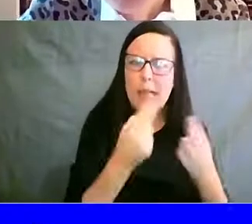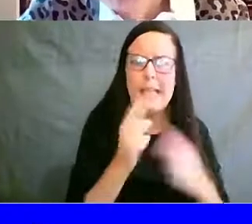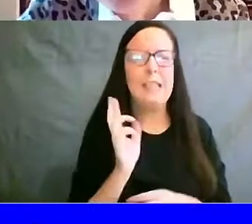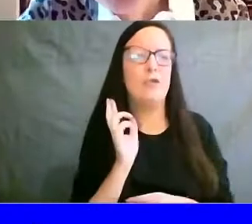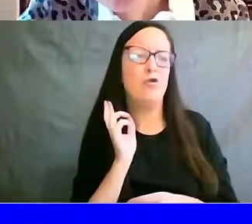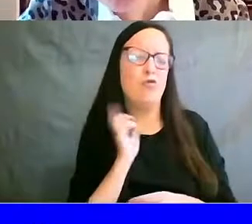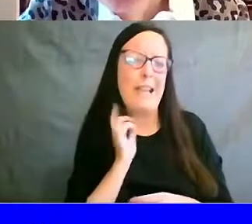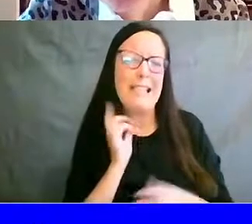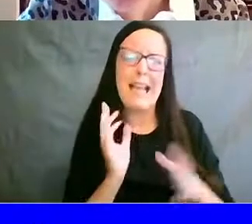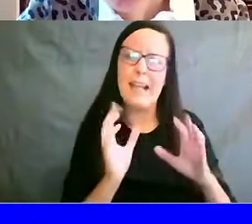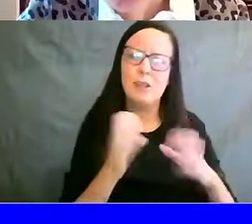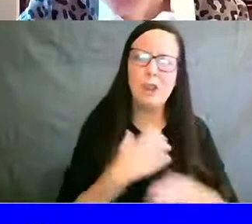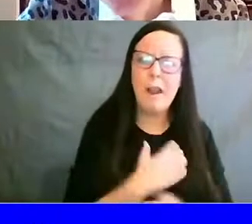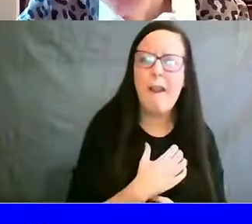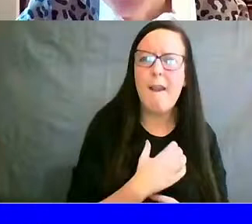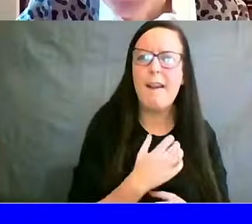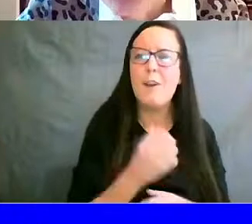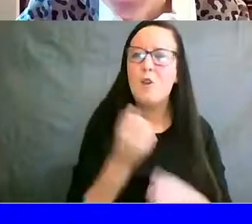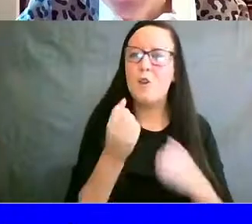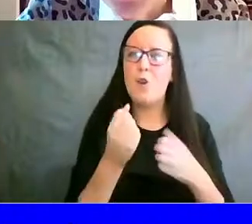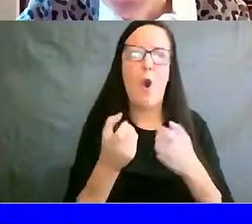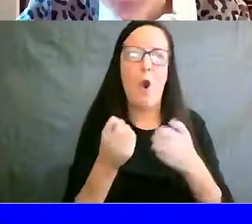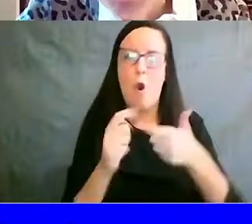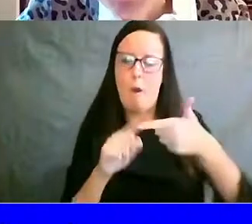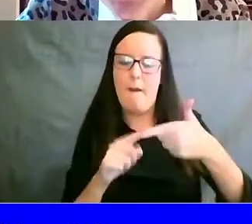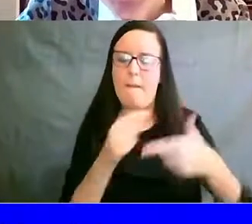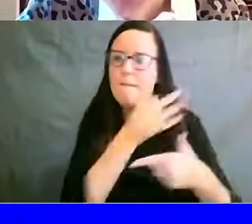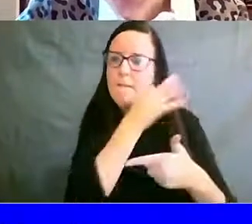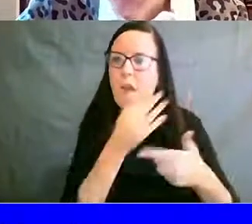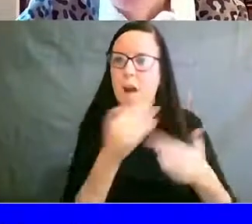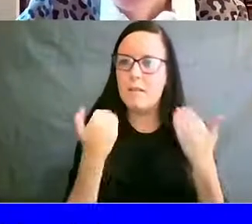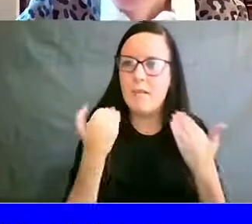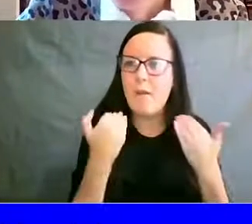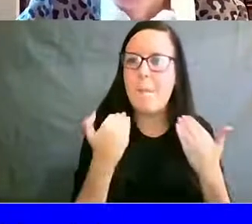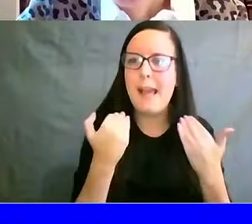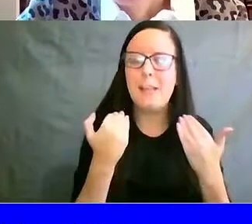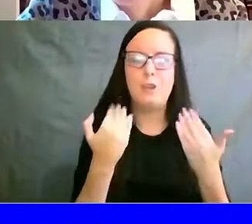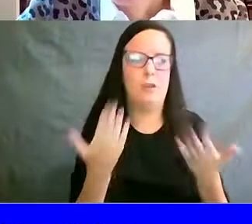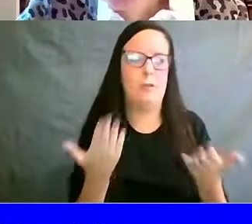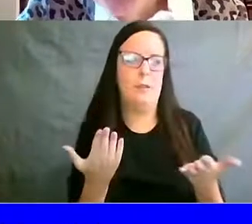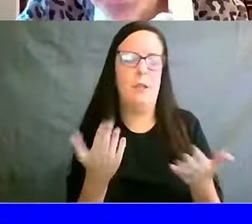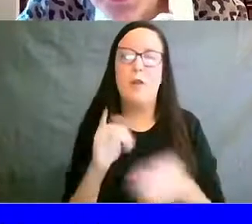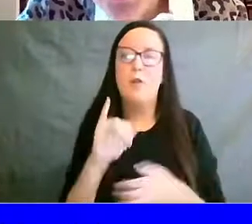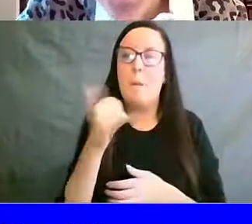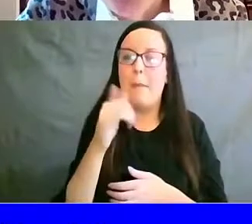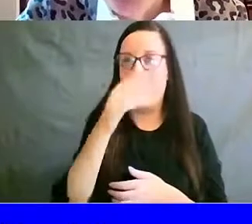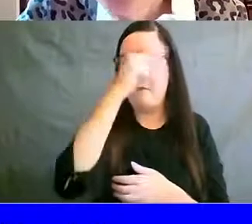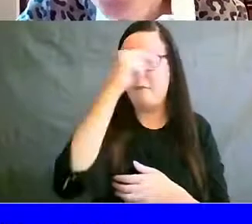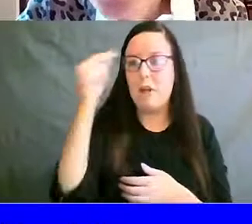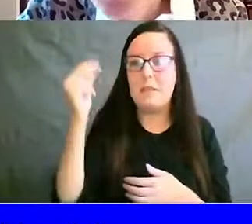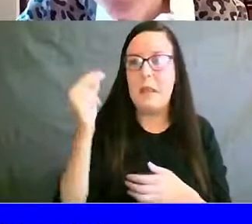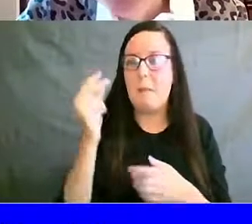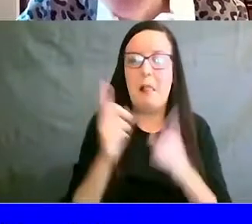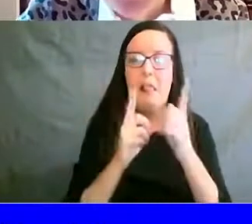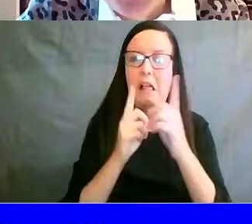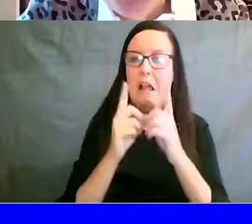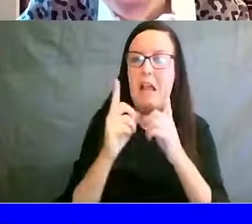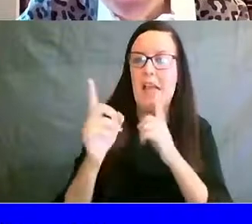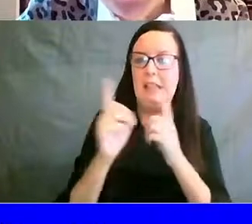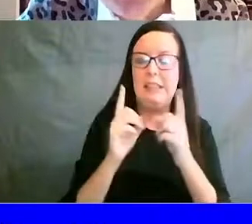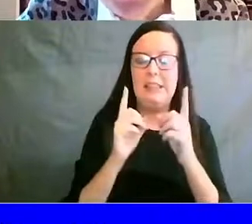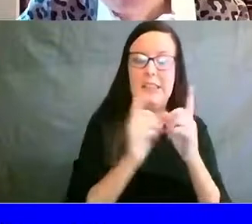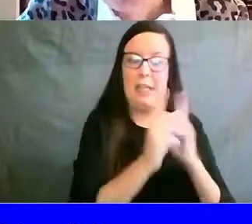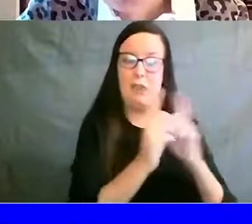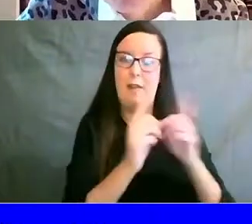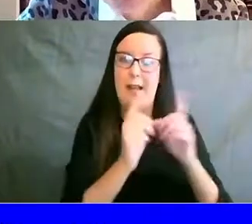of submitting false information in connection with any of these arrangements. That would be when you're interacting with either the court or with the decision